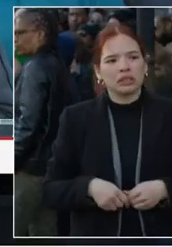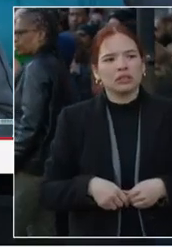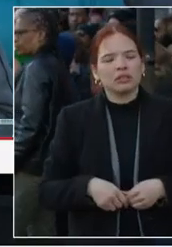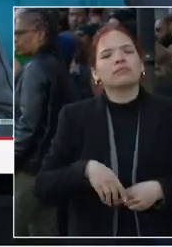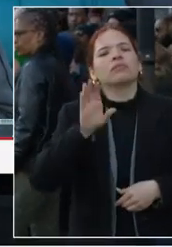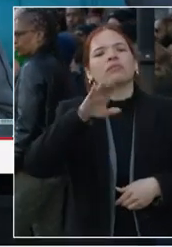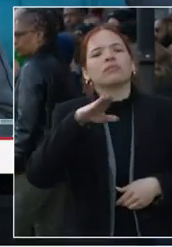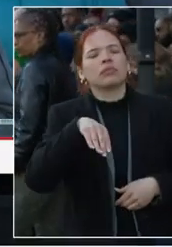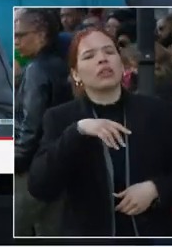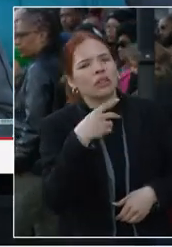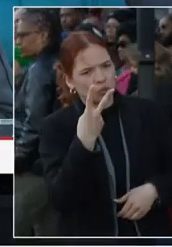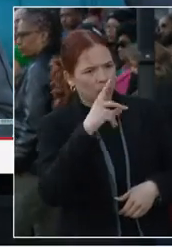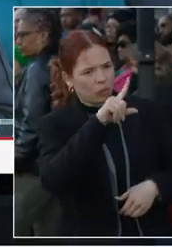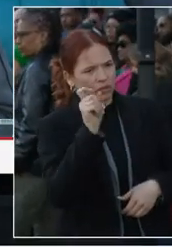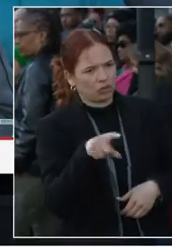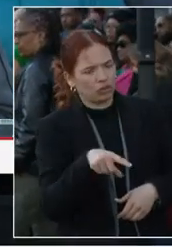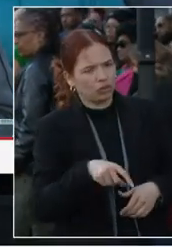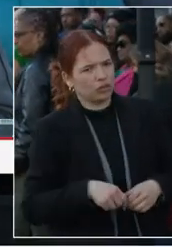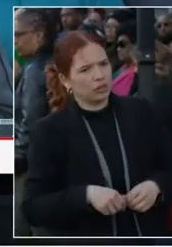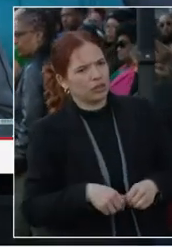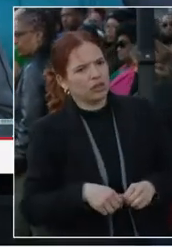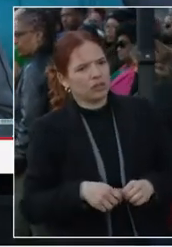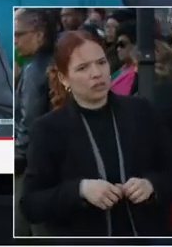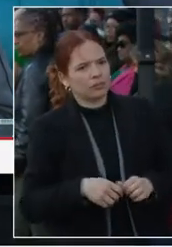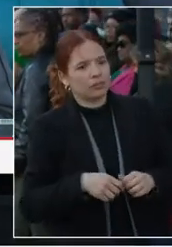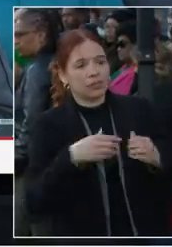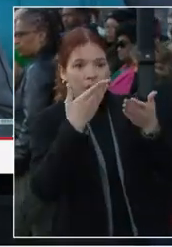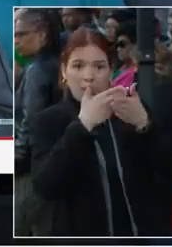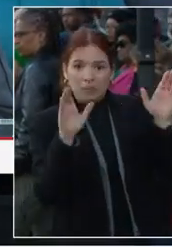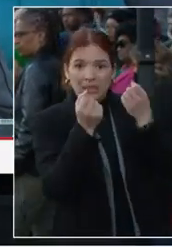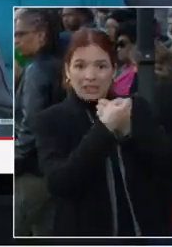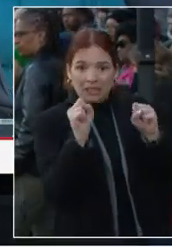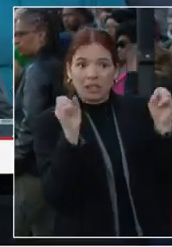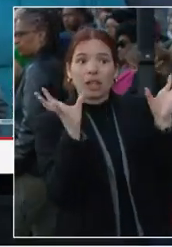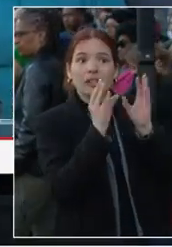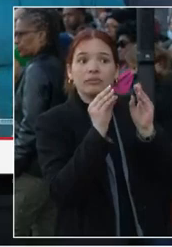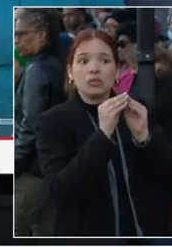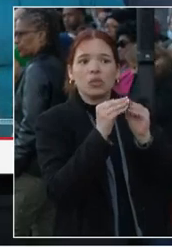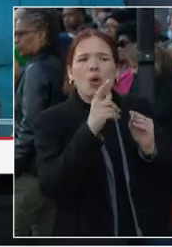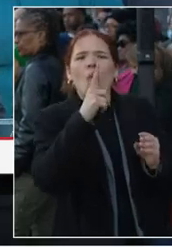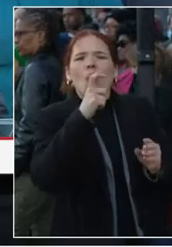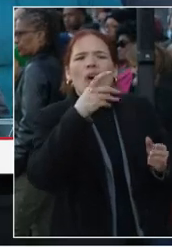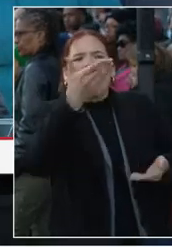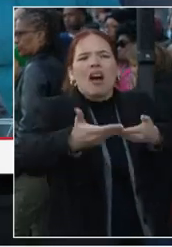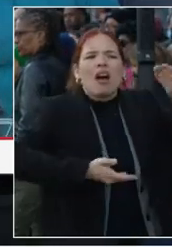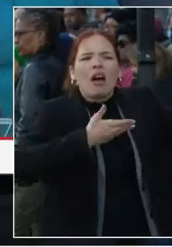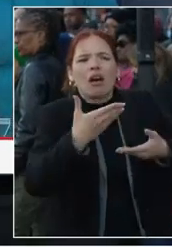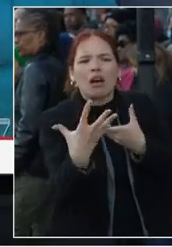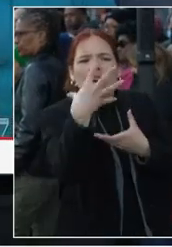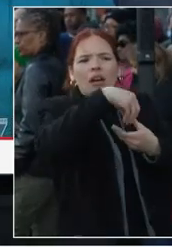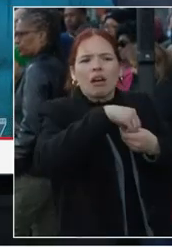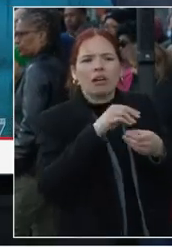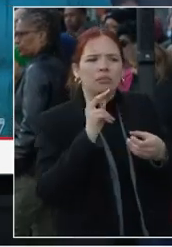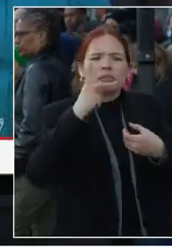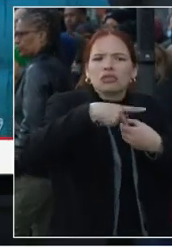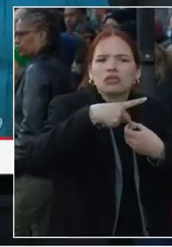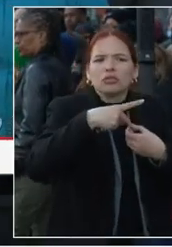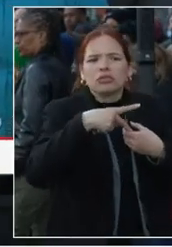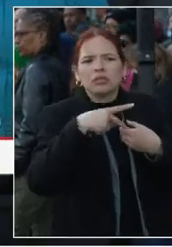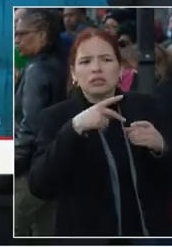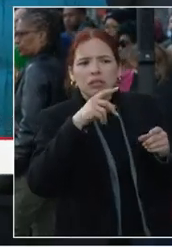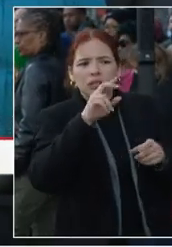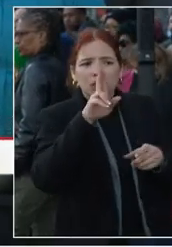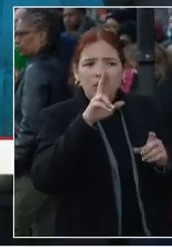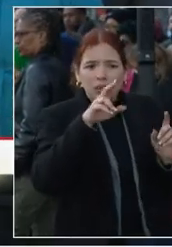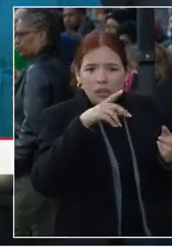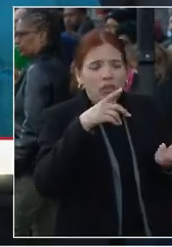announced. First, on the Public Safety Summit, can you tell us a little bit more about who will be invited to participate? Will you be inviting the USAO? Will